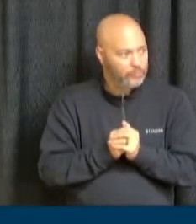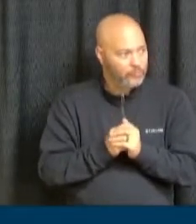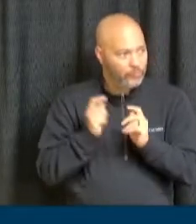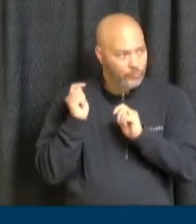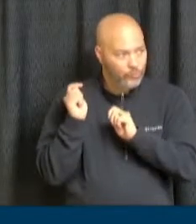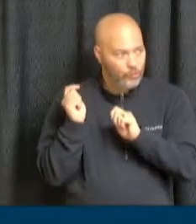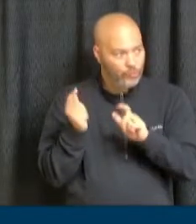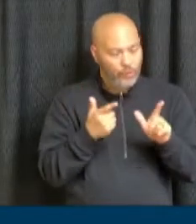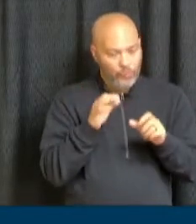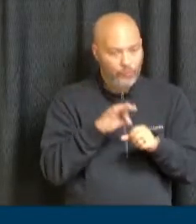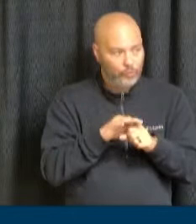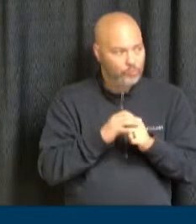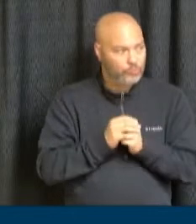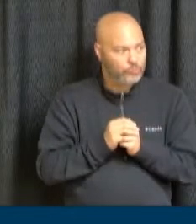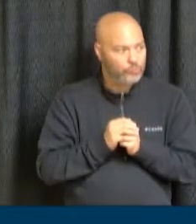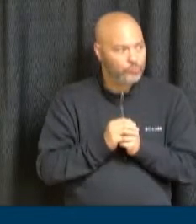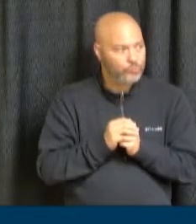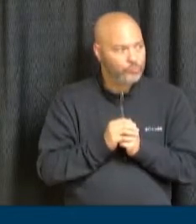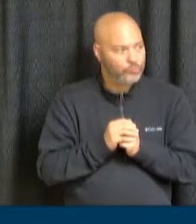Every member cast your vote.